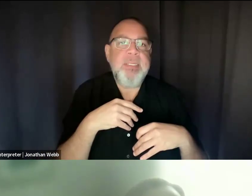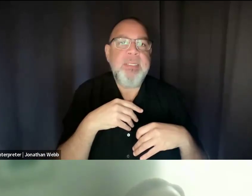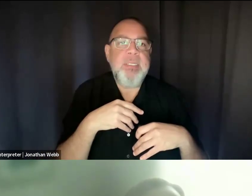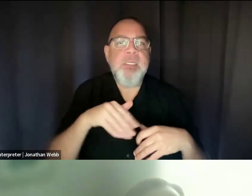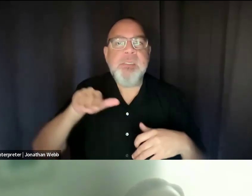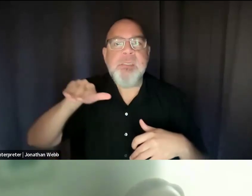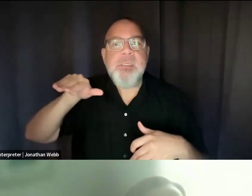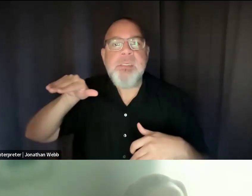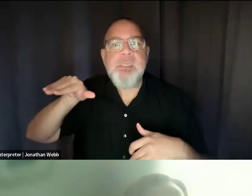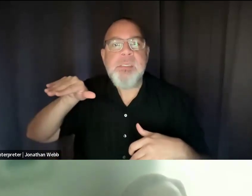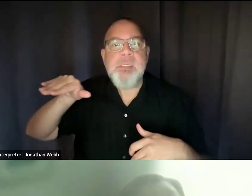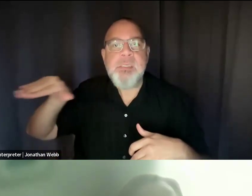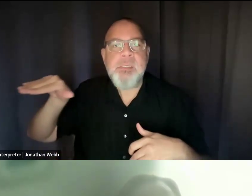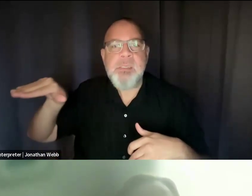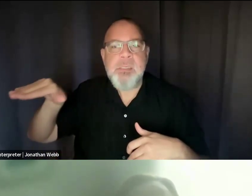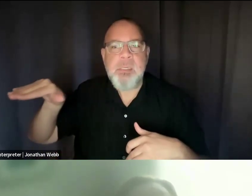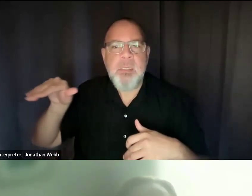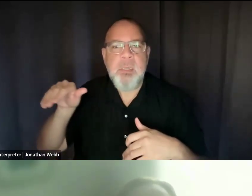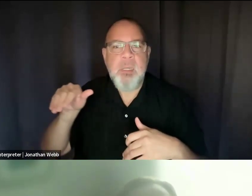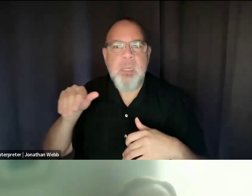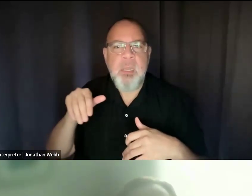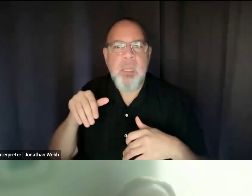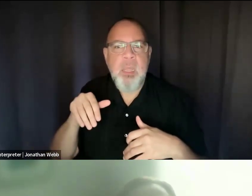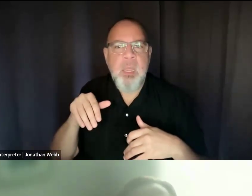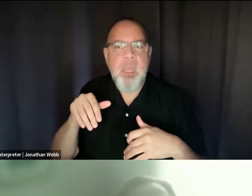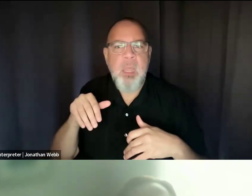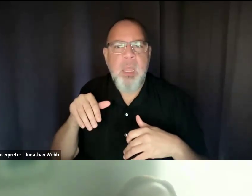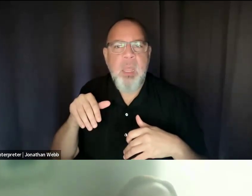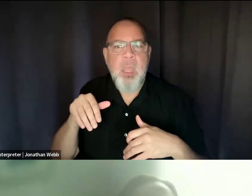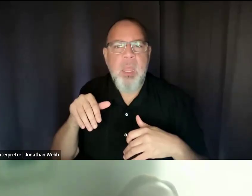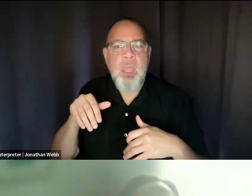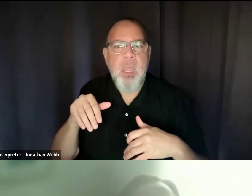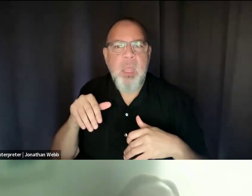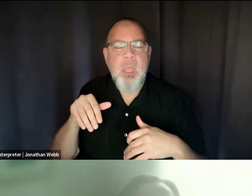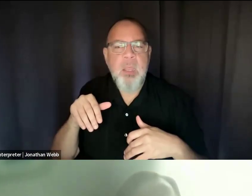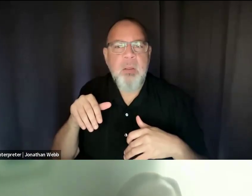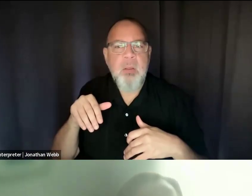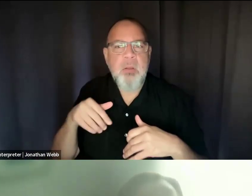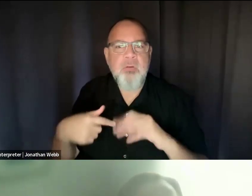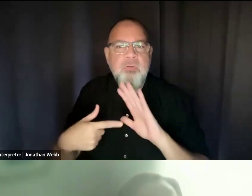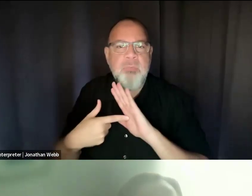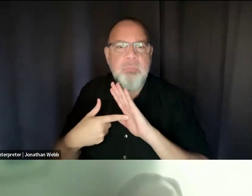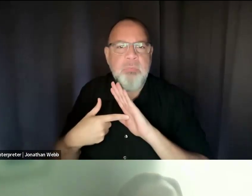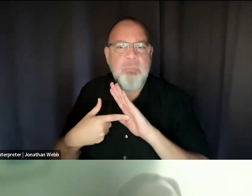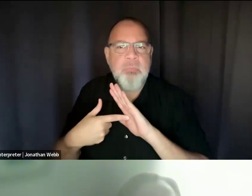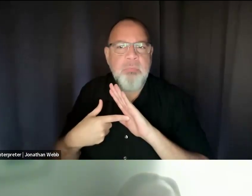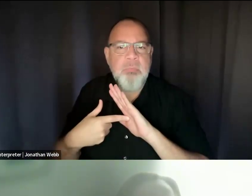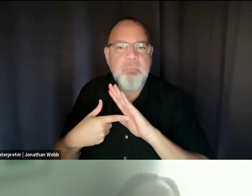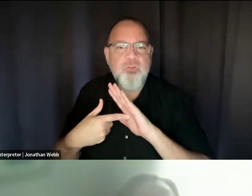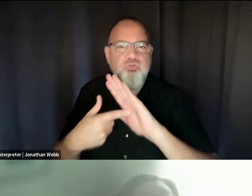I think I might even have it on my screen right now, but I think like how we at the state like think about